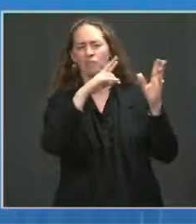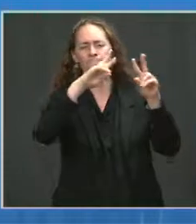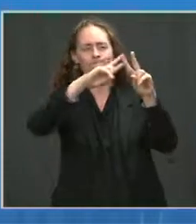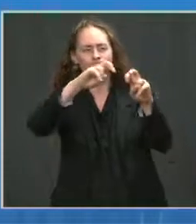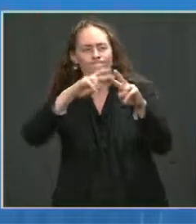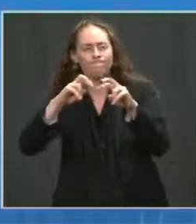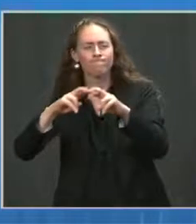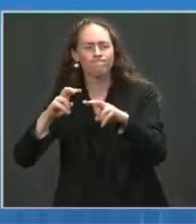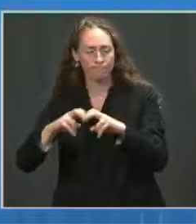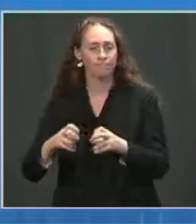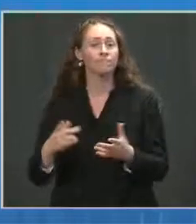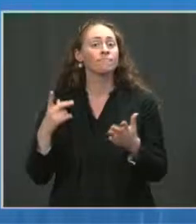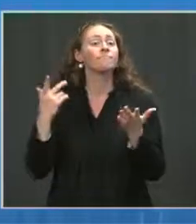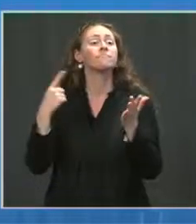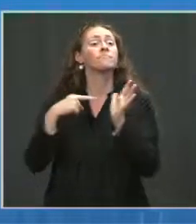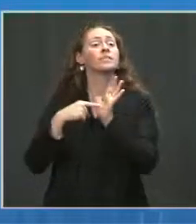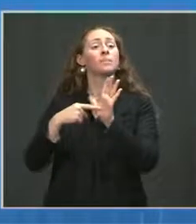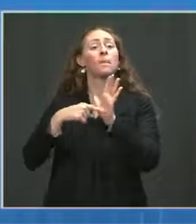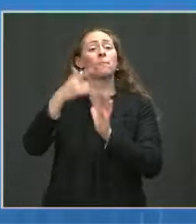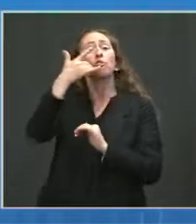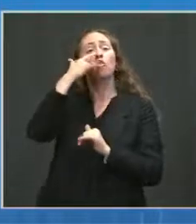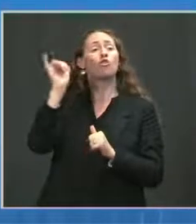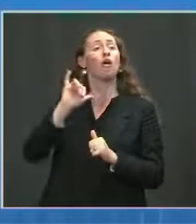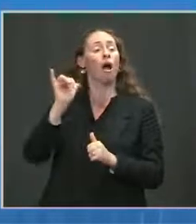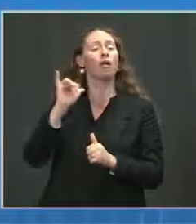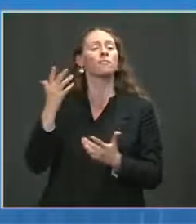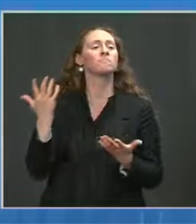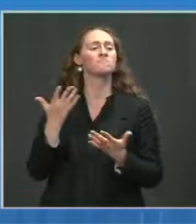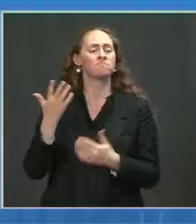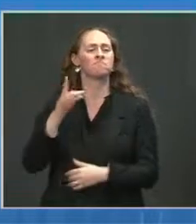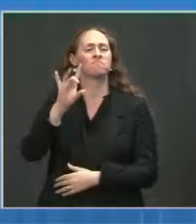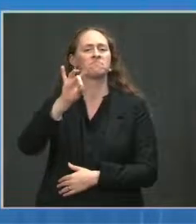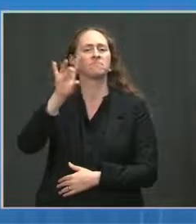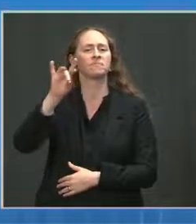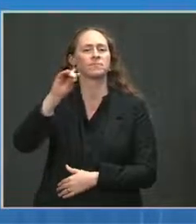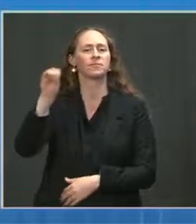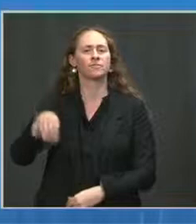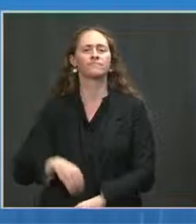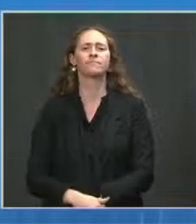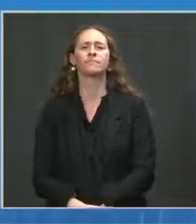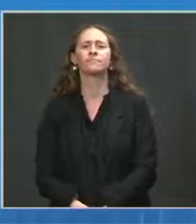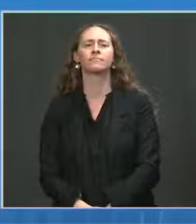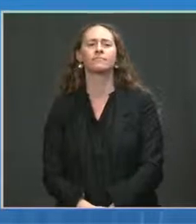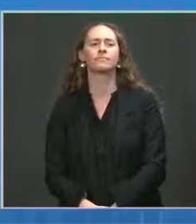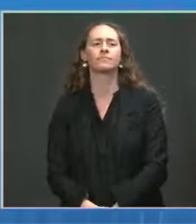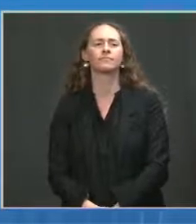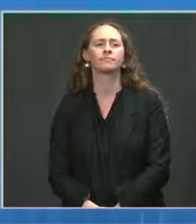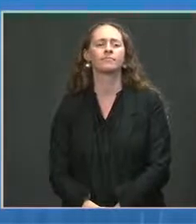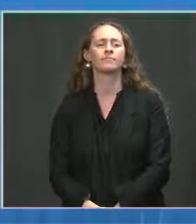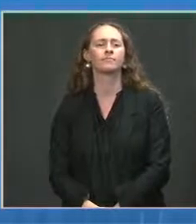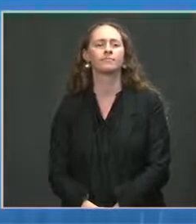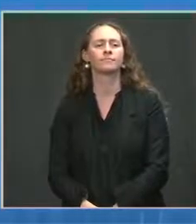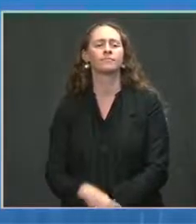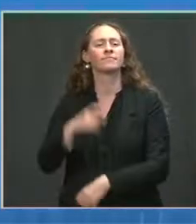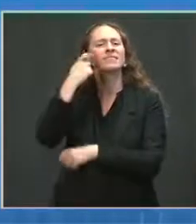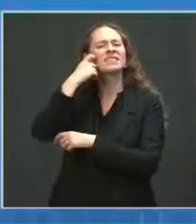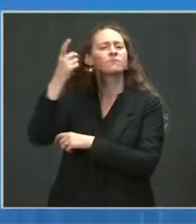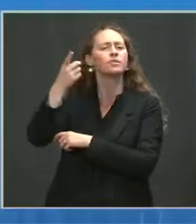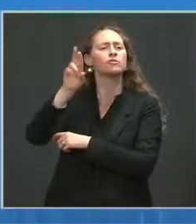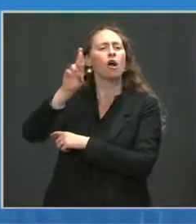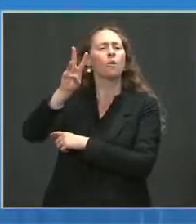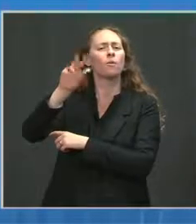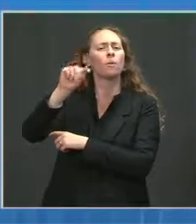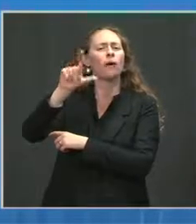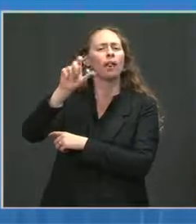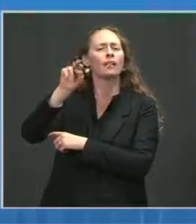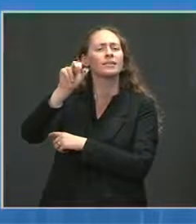infection is 88%. And just as Dr. Walensky mentioned, the vaccines are doing exactly what we're asking them